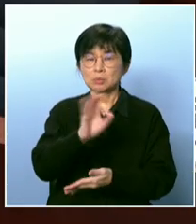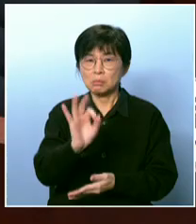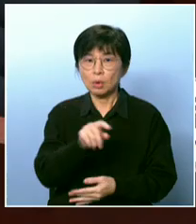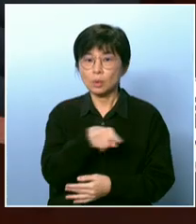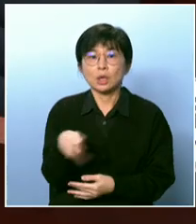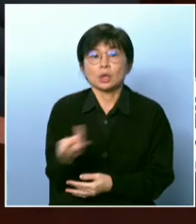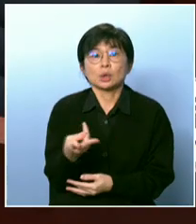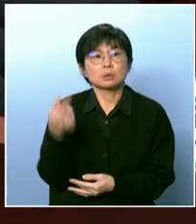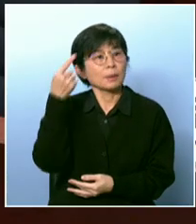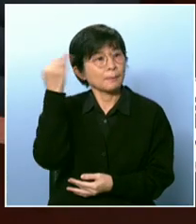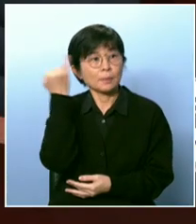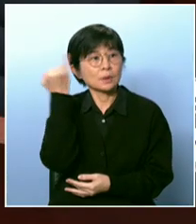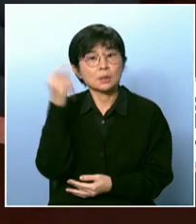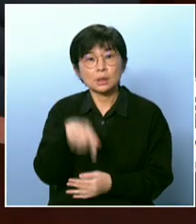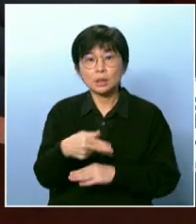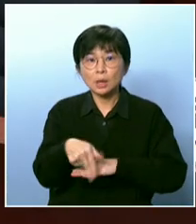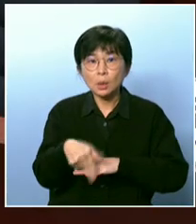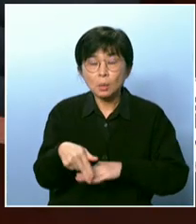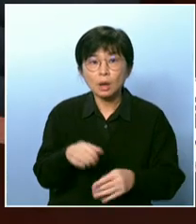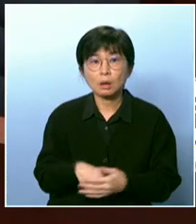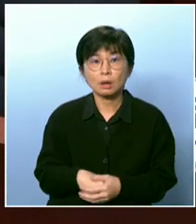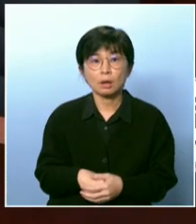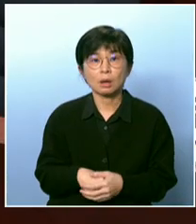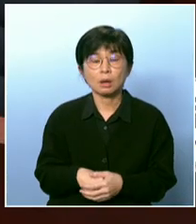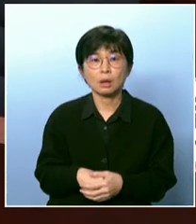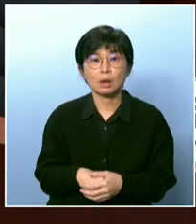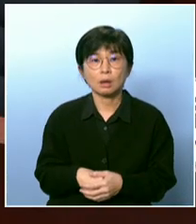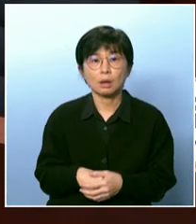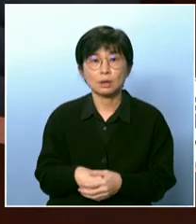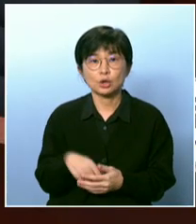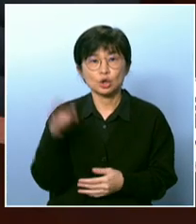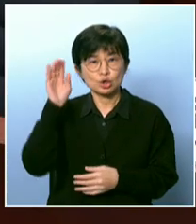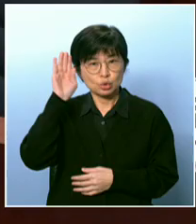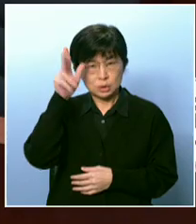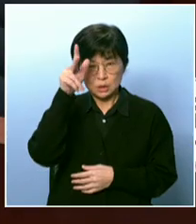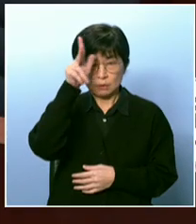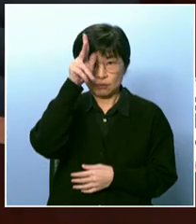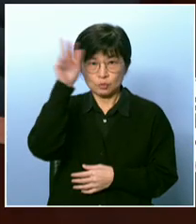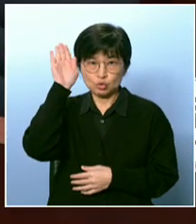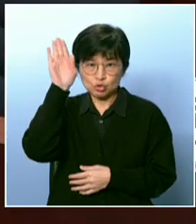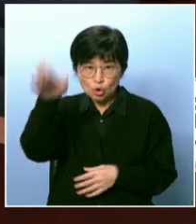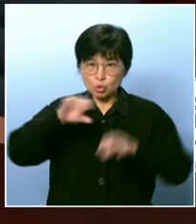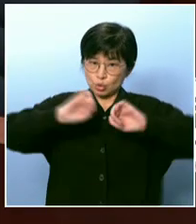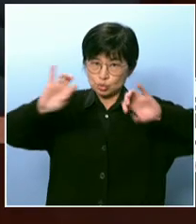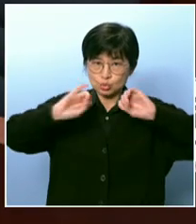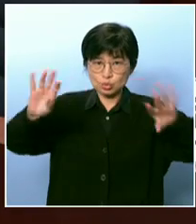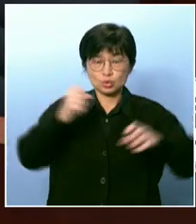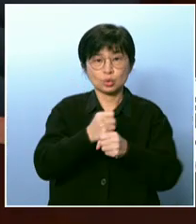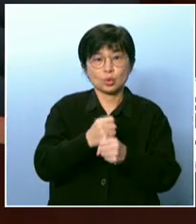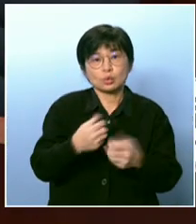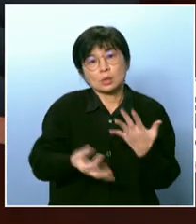Fund program or the Strive and Rise program, because they were not aware of such programs. How can